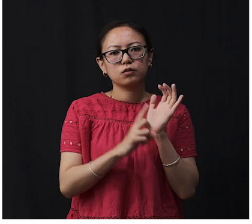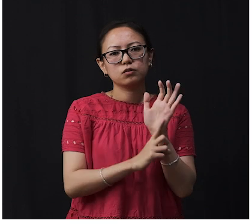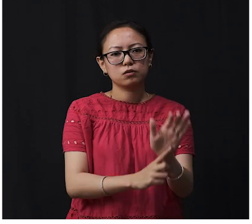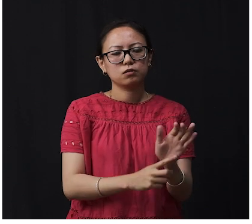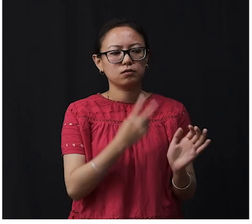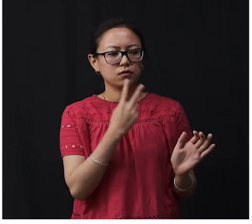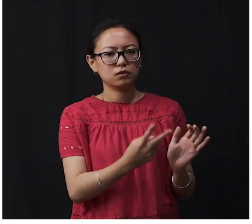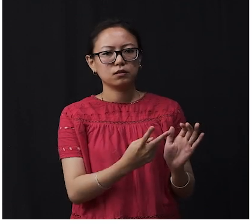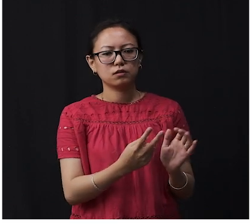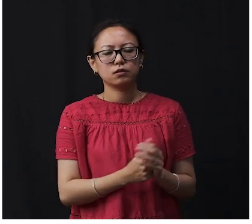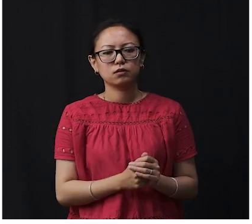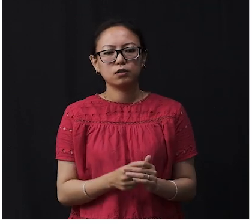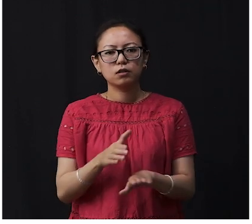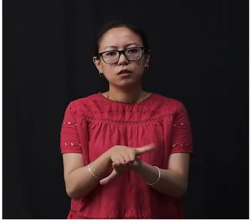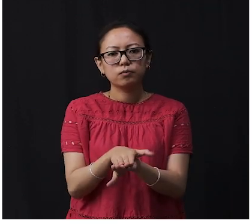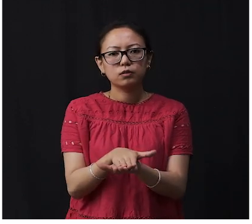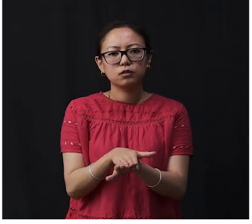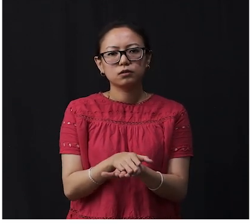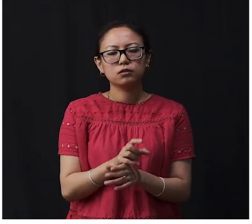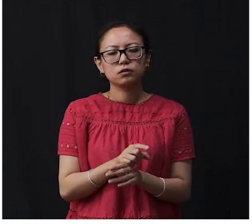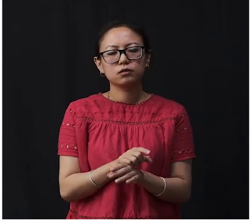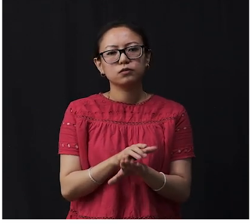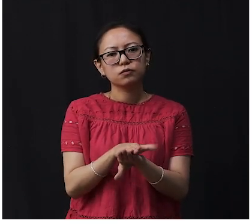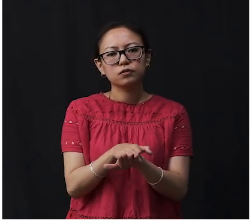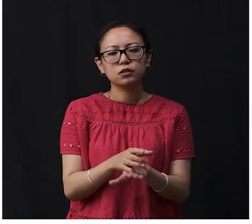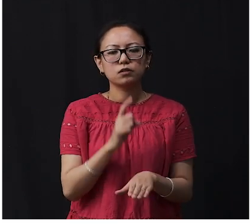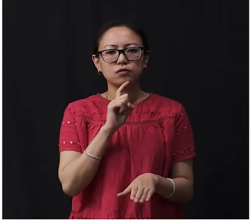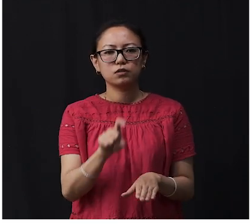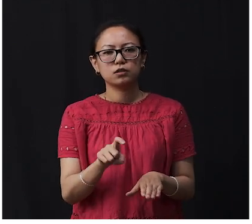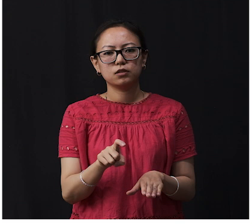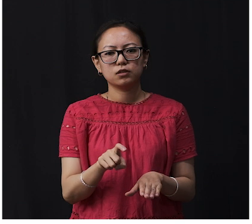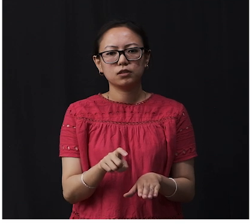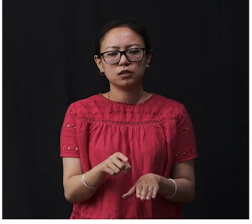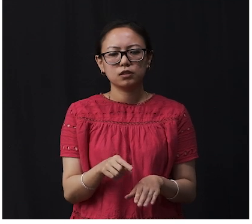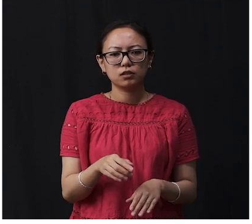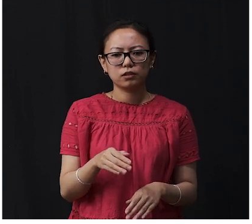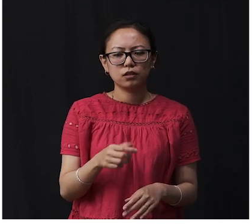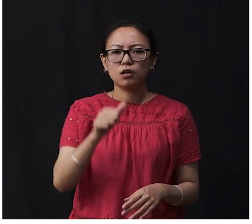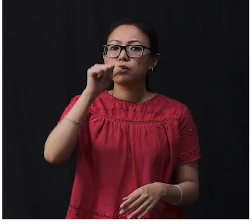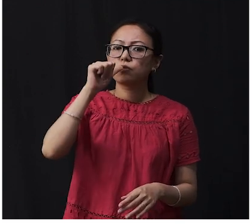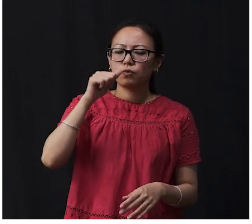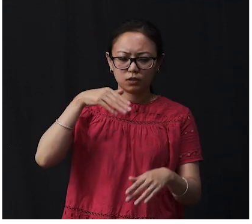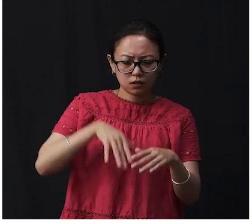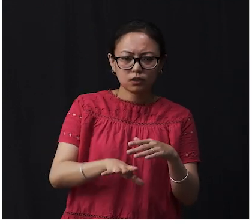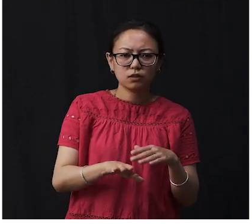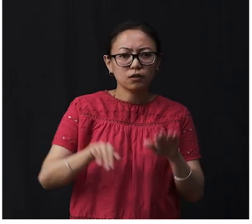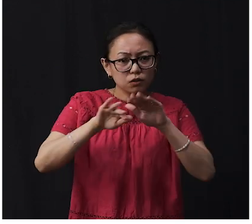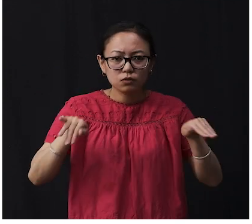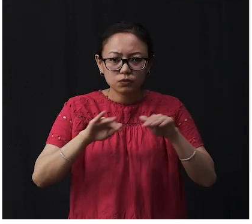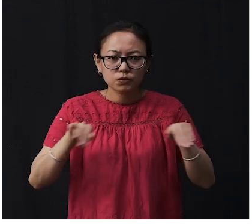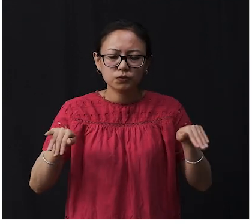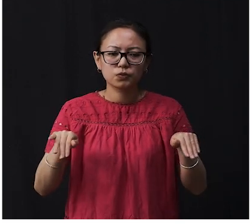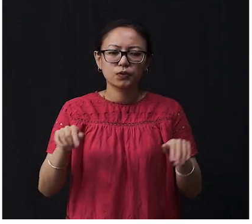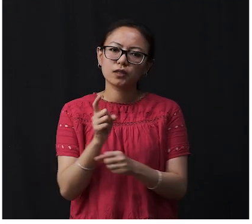will use my tail to help me find my way in the water, to find directions. So the fish uses its